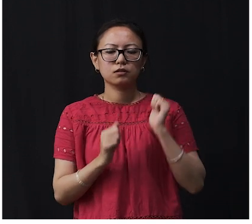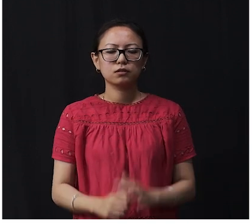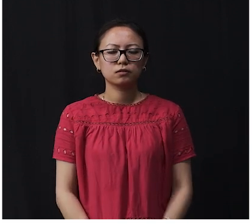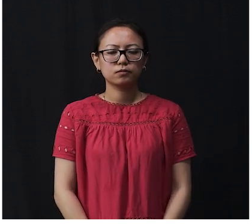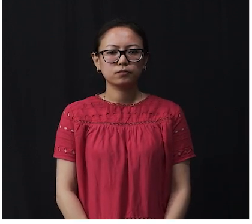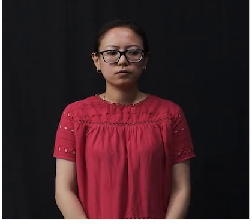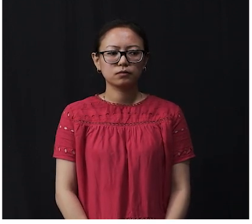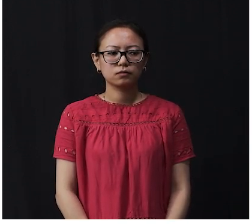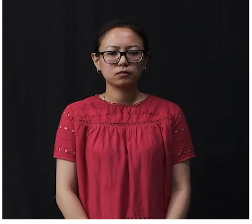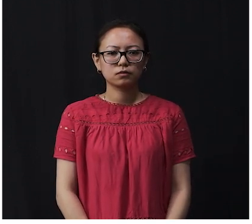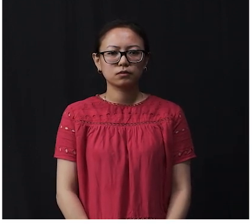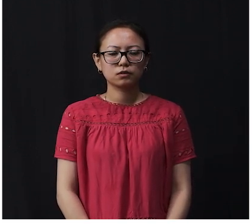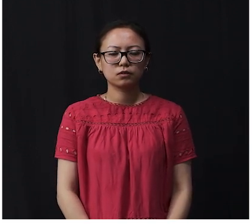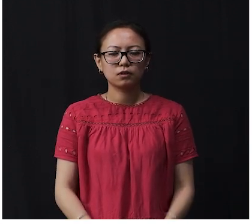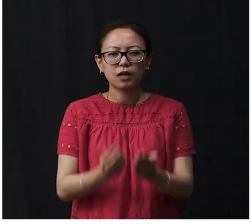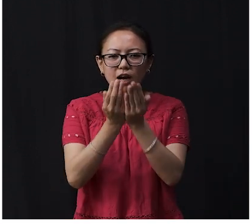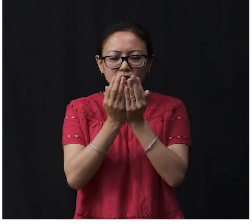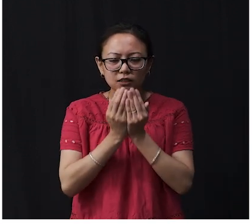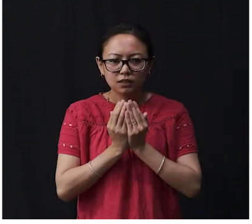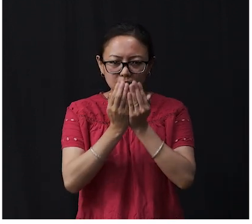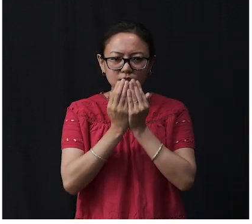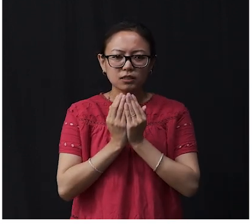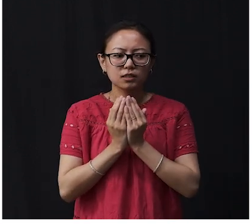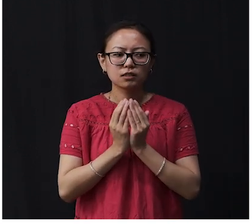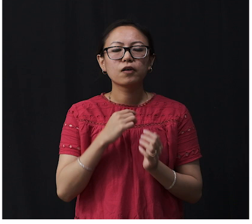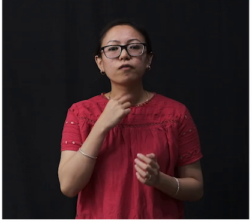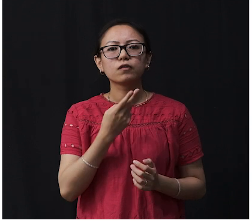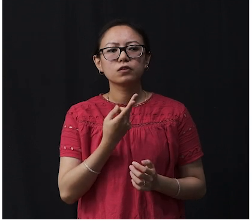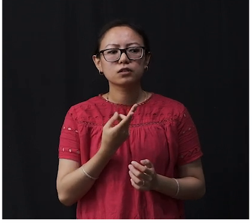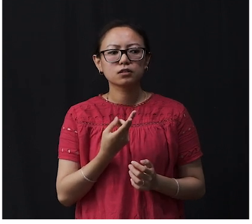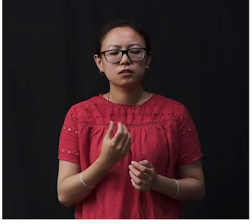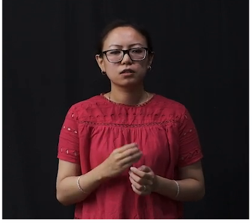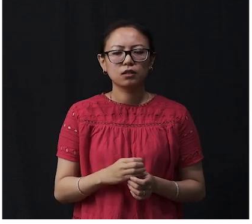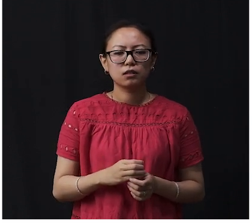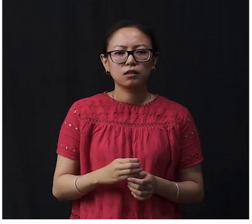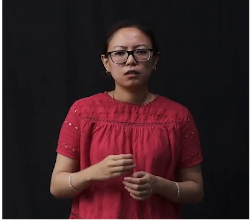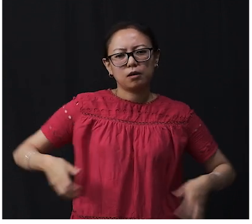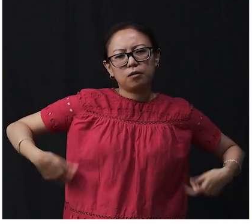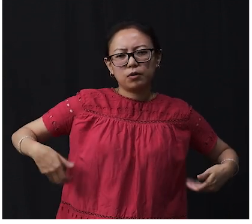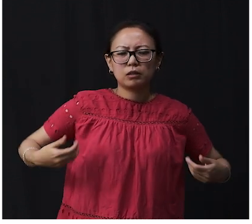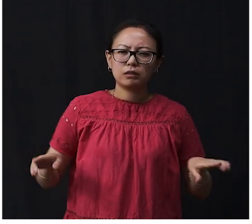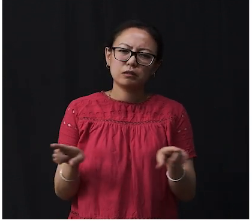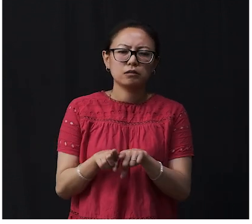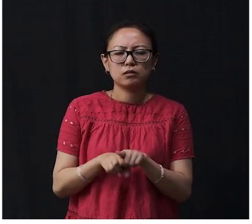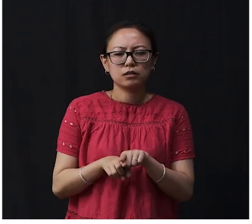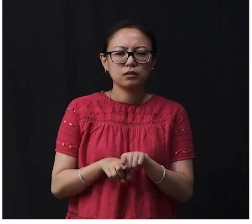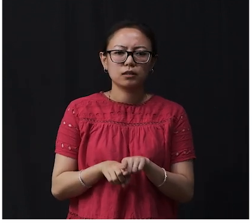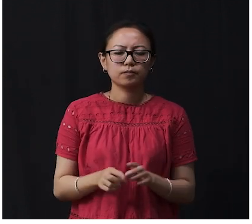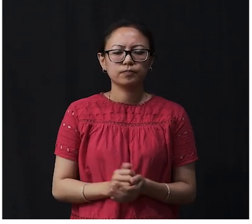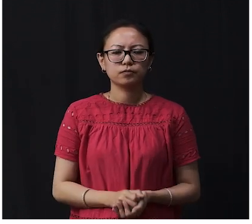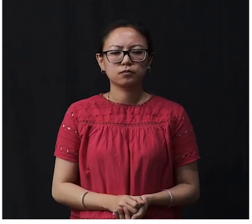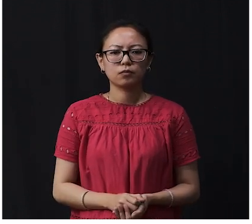S-T-R-U-T, strut. Next, the squirrel. The squirrel, it also chatter like the monkey. Chatter, shall we